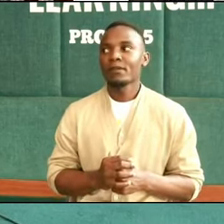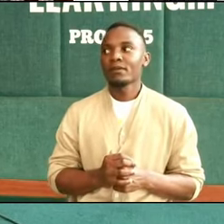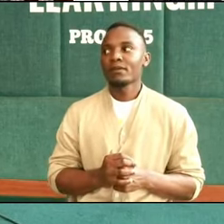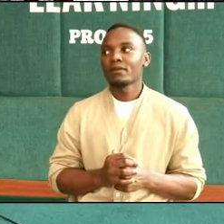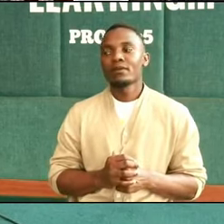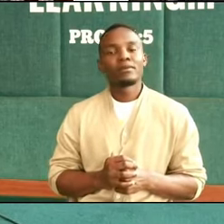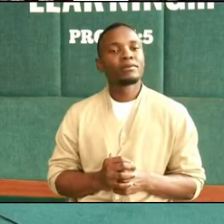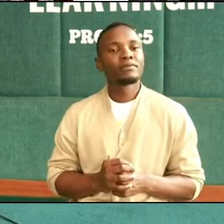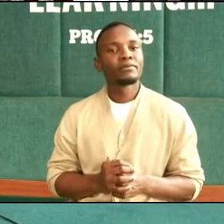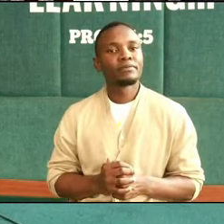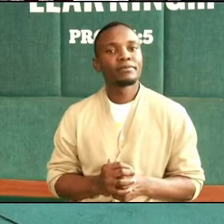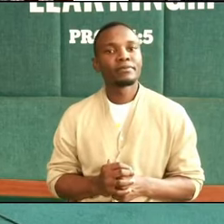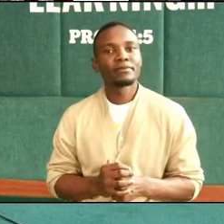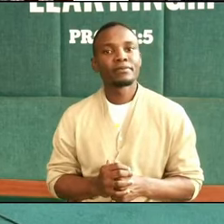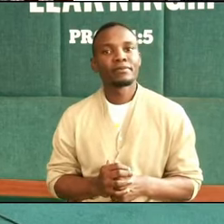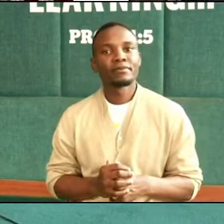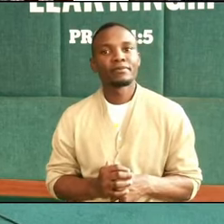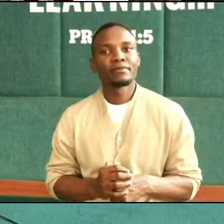Lily?